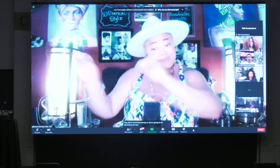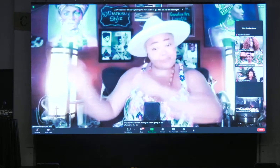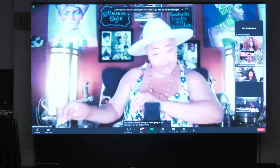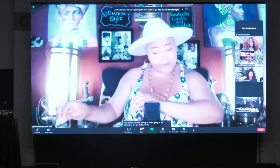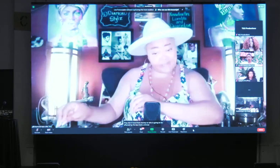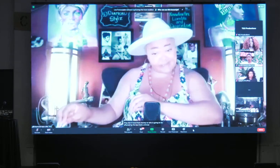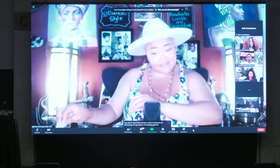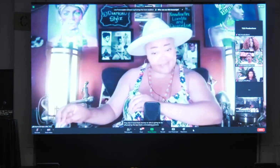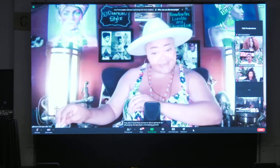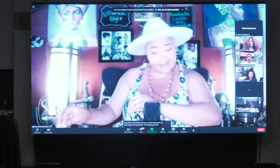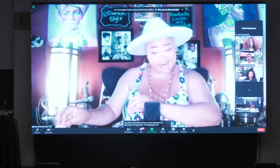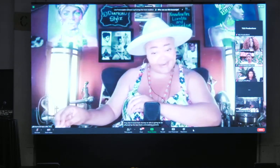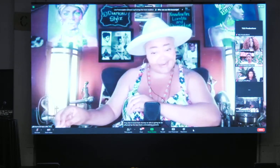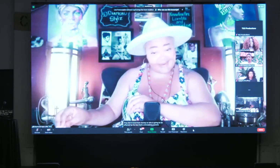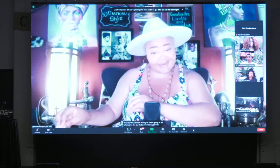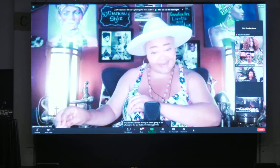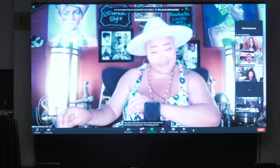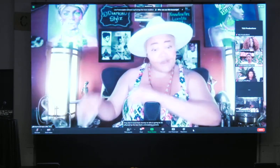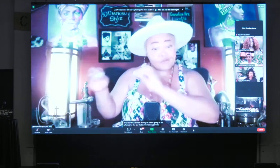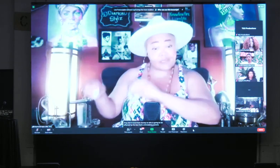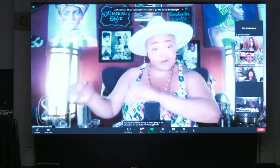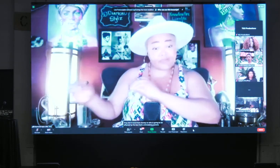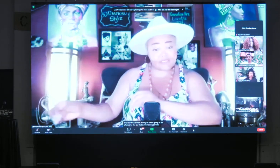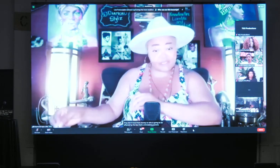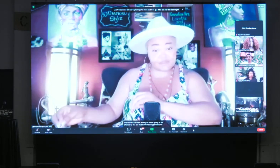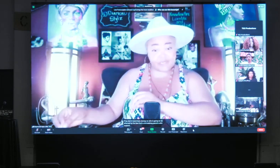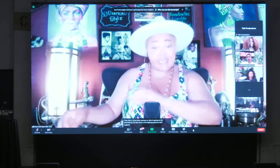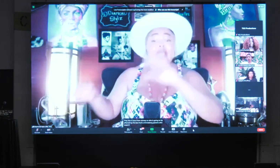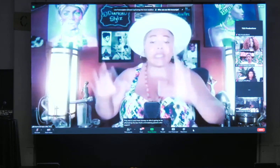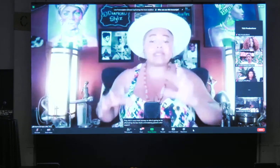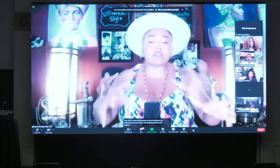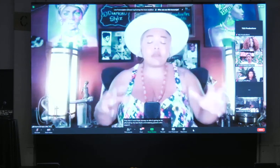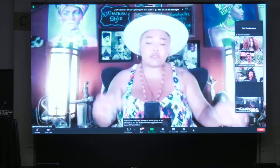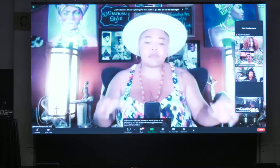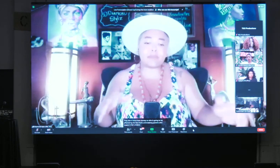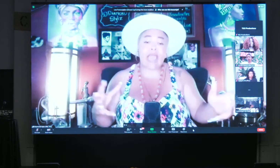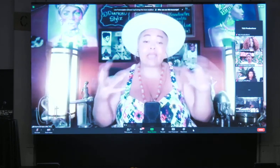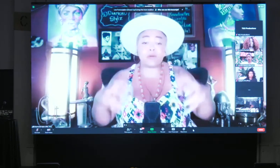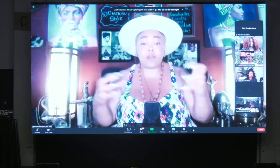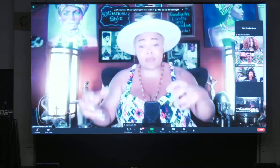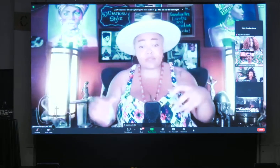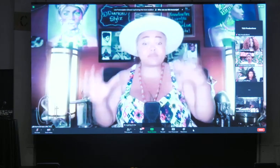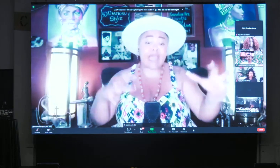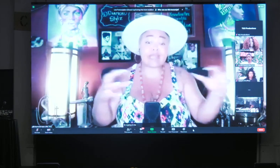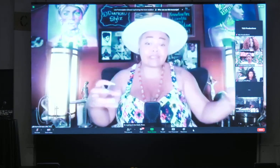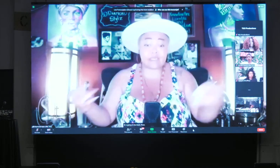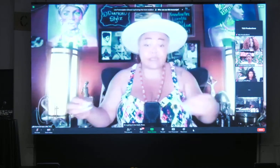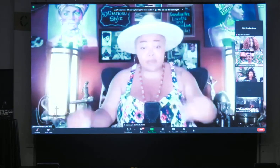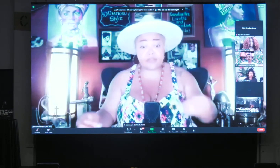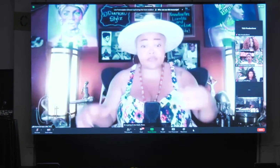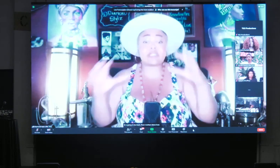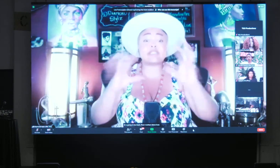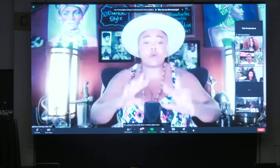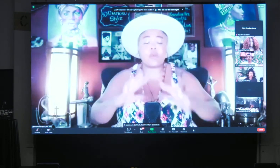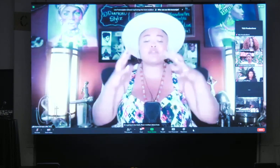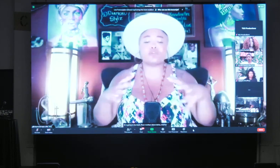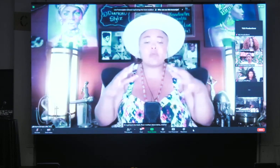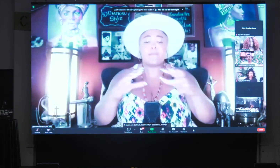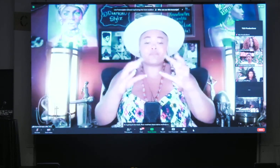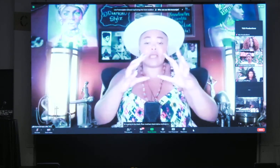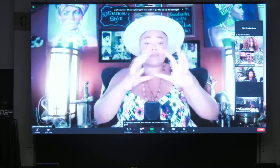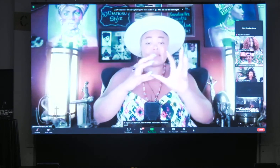criminalizing parents who support their children? It is going to be Black poor mothers, Black Latina mothers. It's going